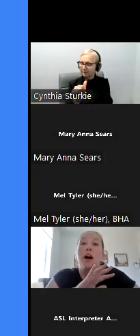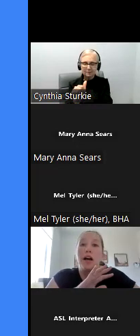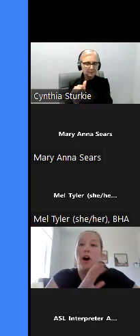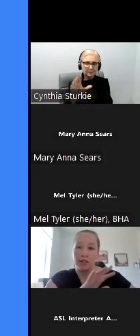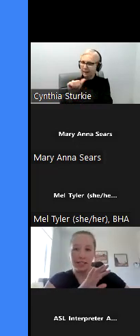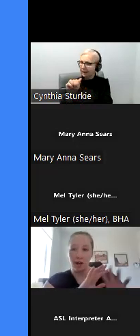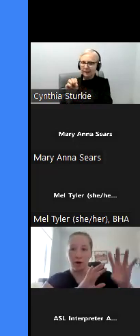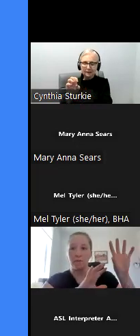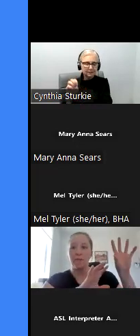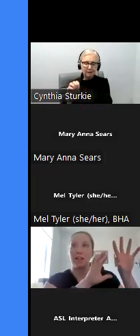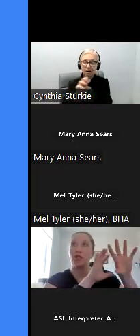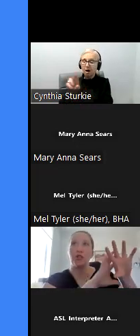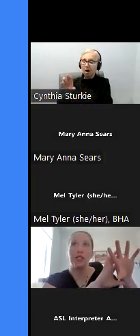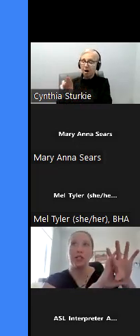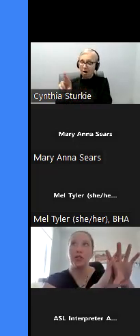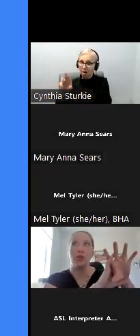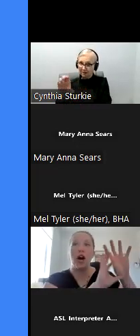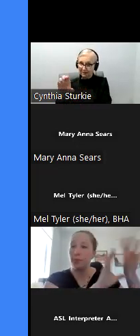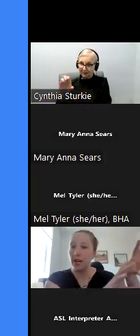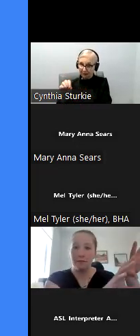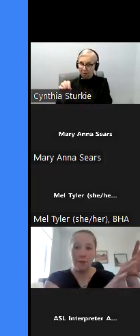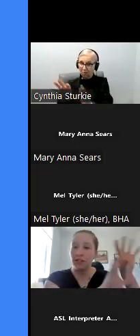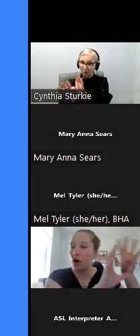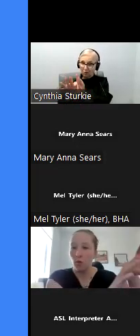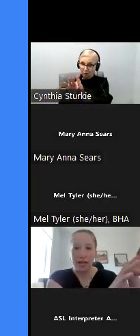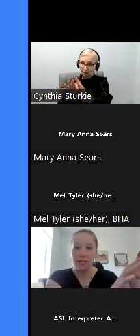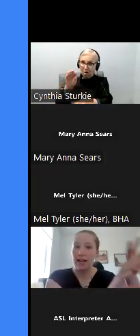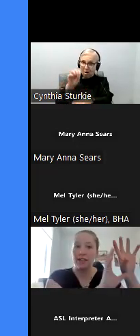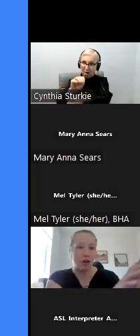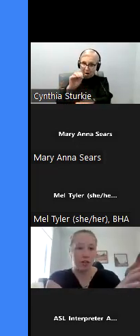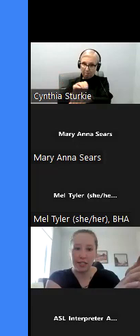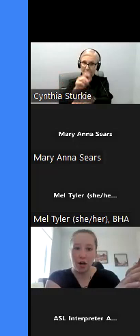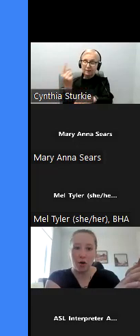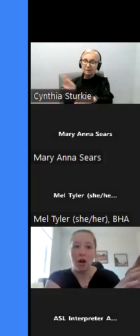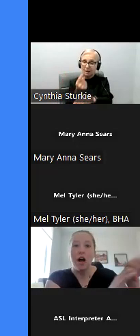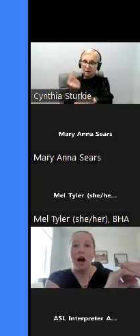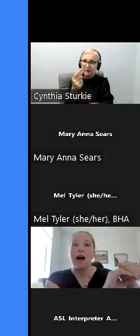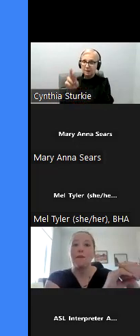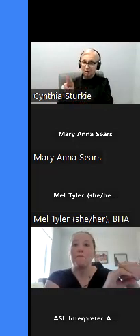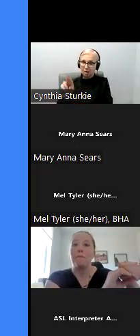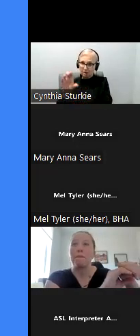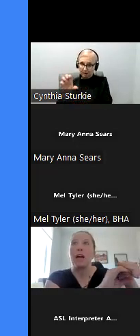okay. An RCO that is choosing to operate as always as an RCO